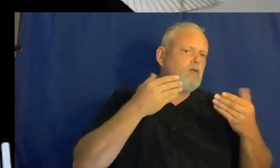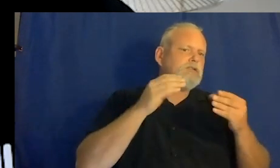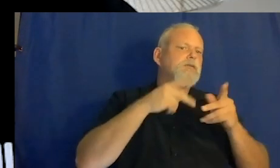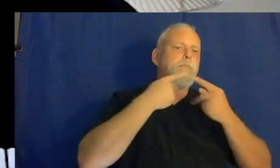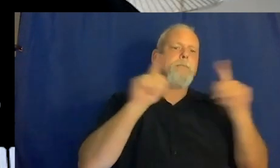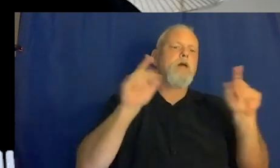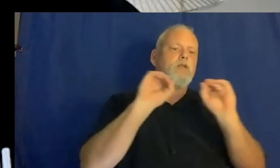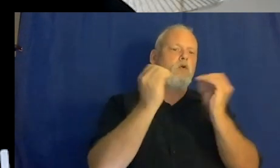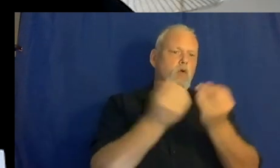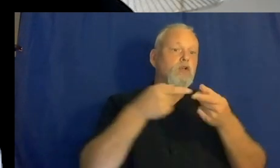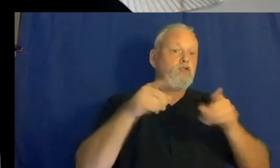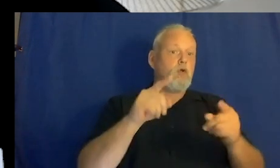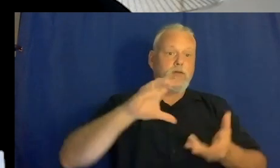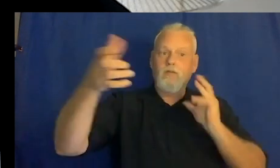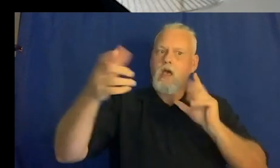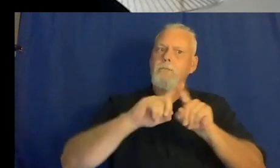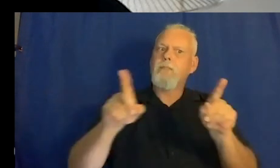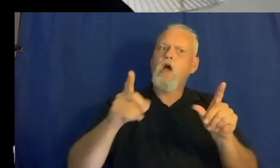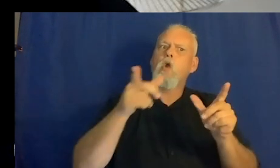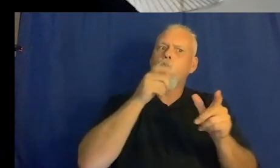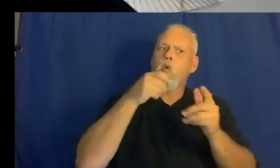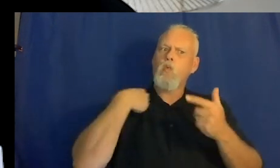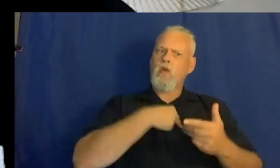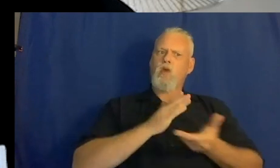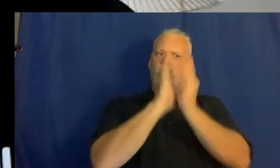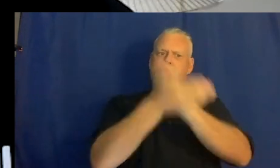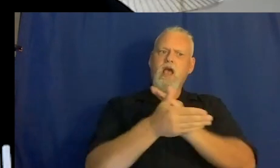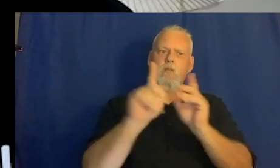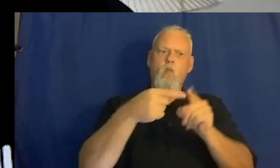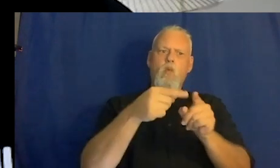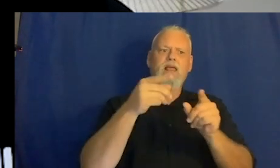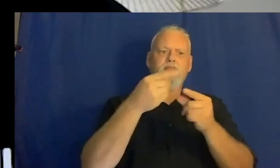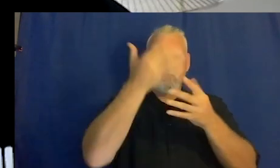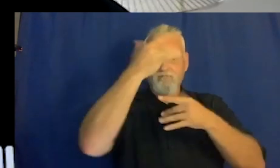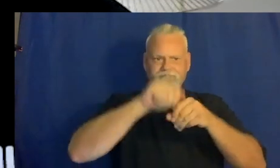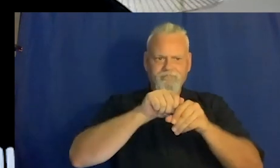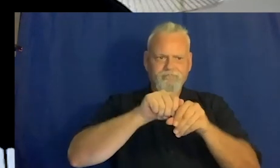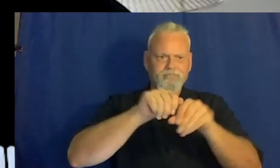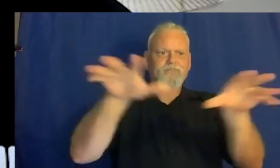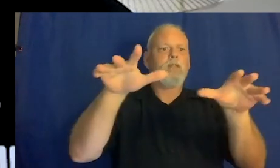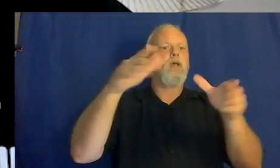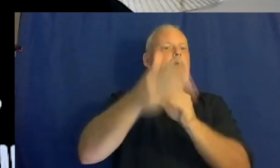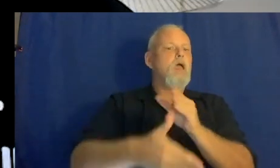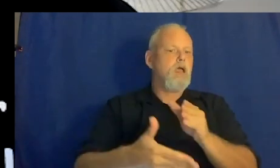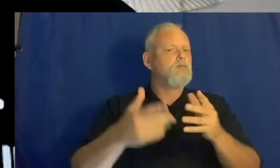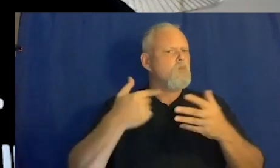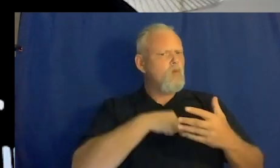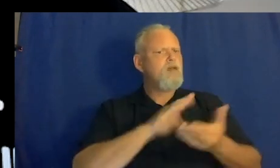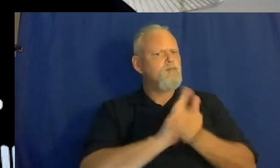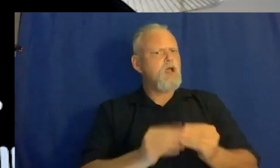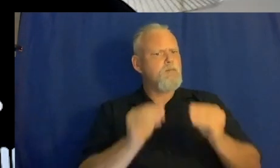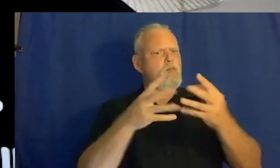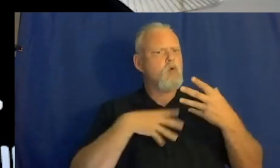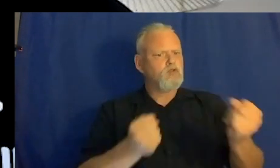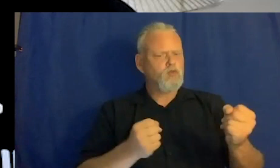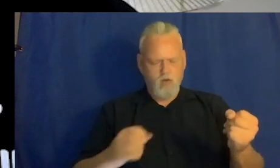but also who we want to be on the other side of this pandemic. It has made us a stronger people and highlighted how essential our work